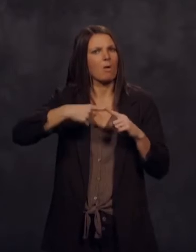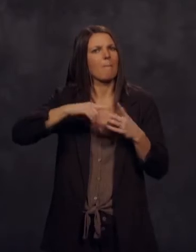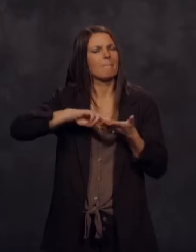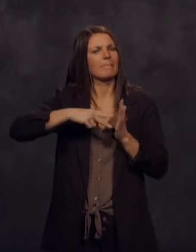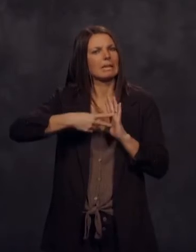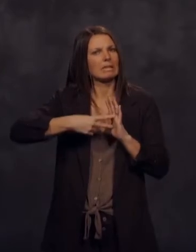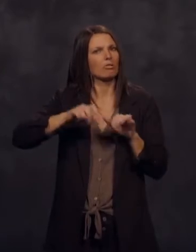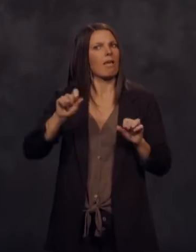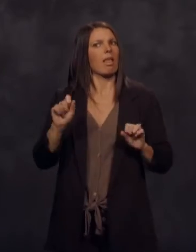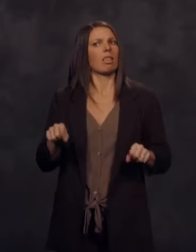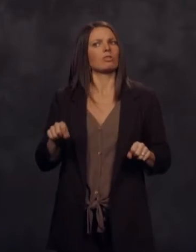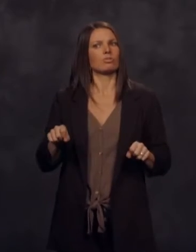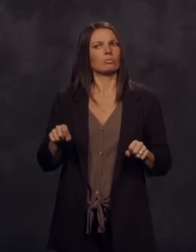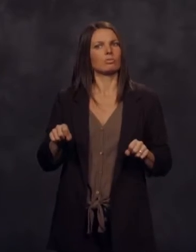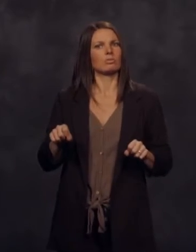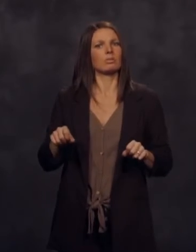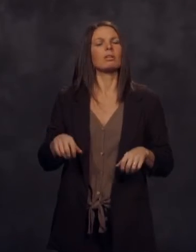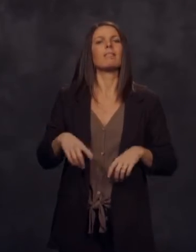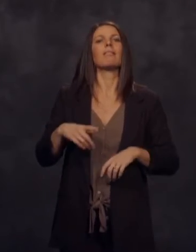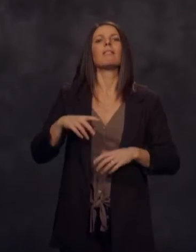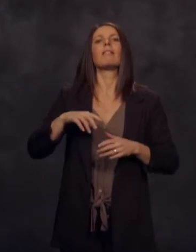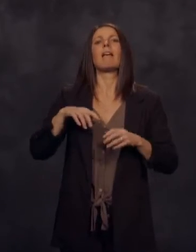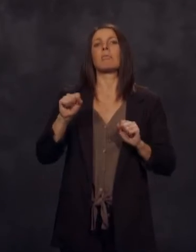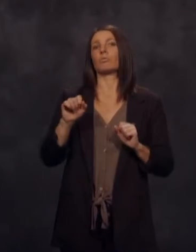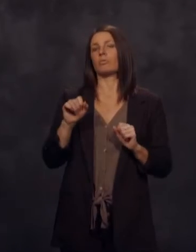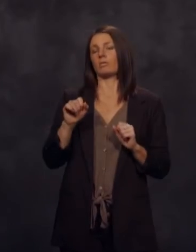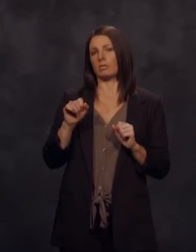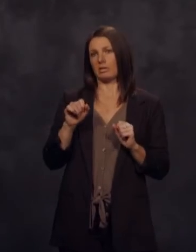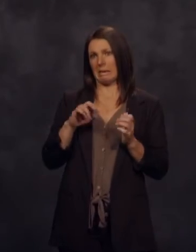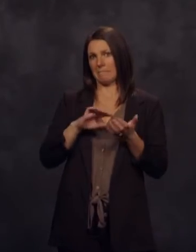they're eligible. They're eligible for it. Now, as to whether the